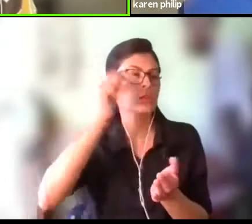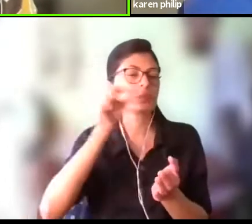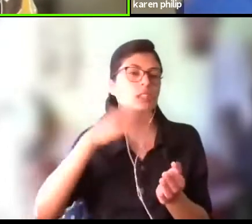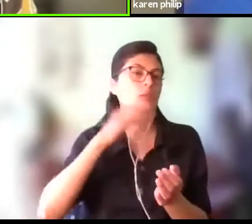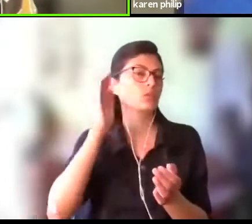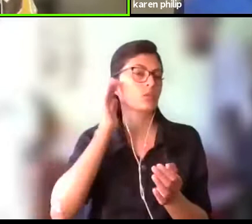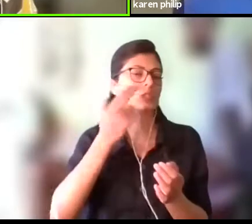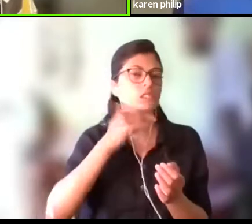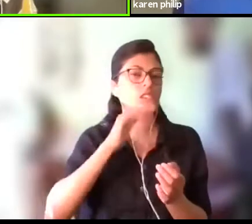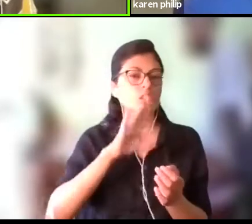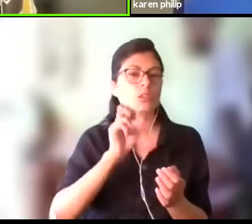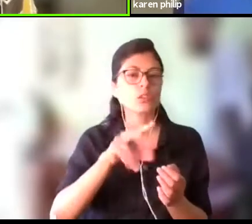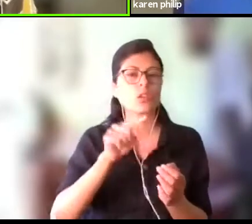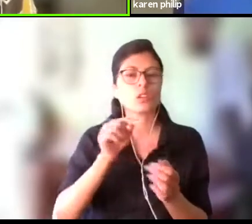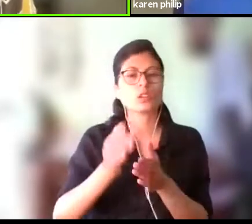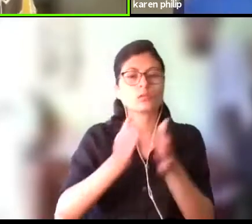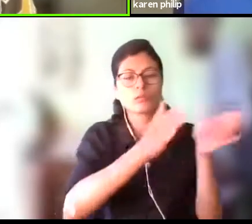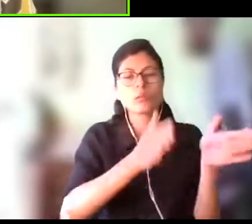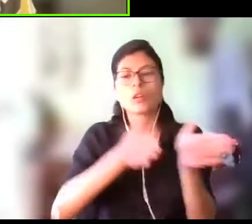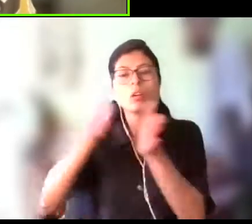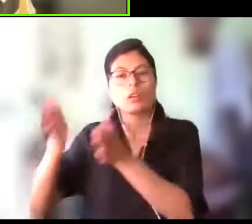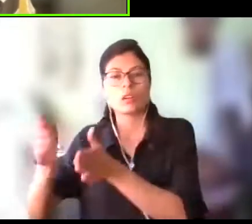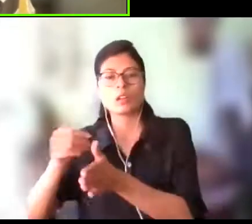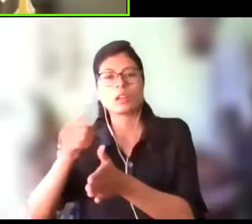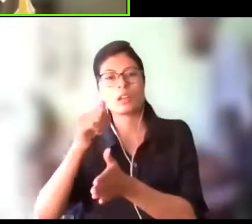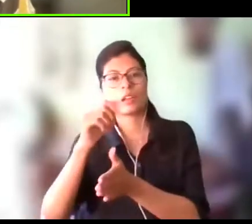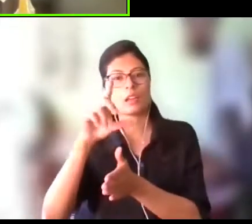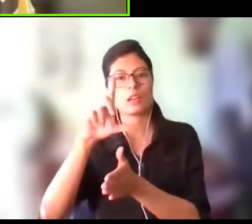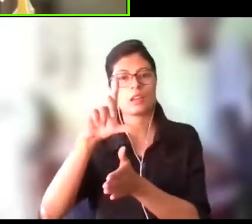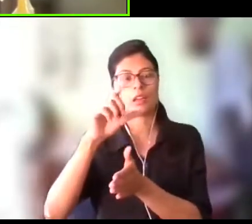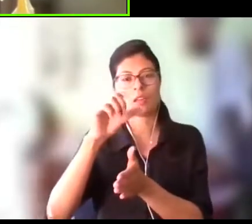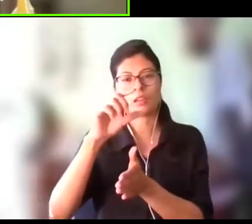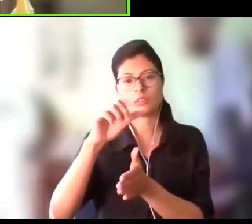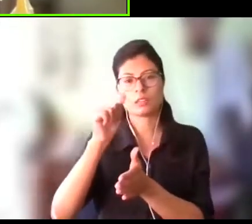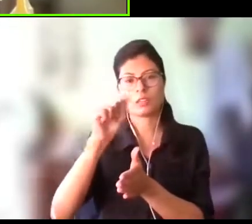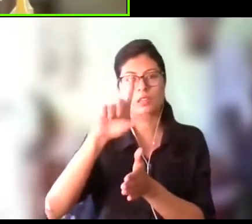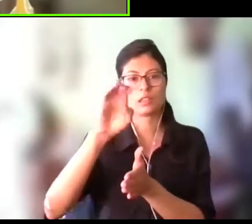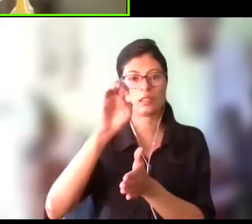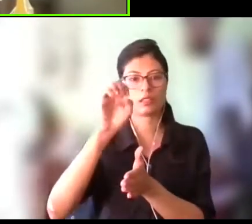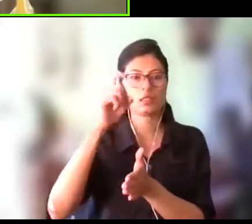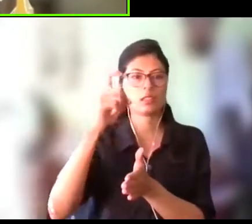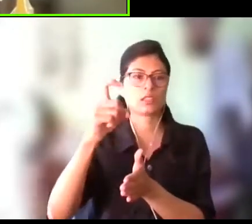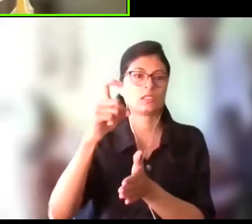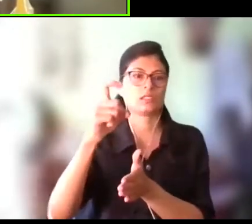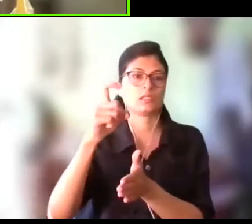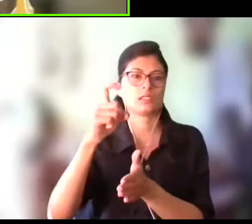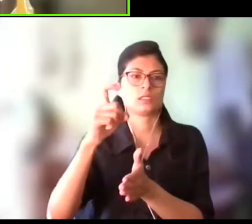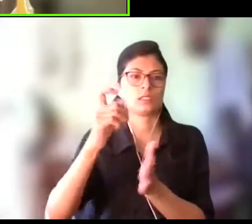to Miss Alexandra Phylicia to share her perspectives from St. Vincent and the Grenadines.